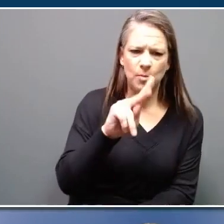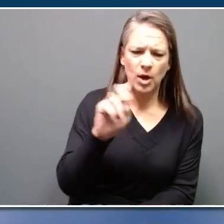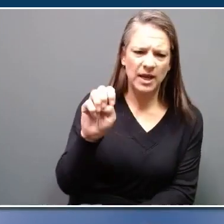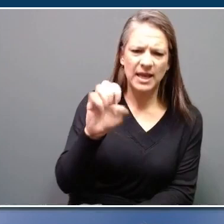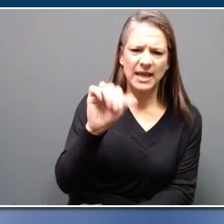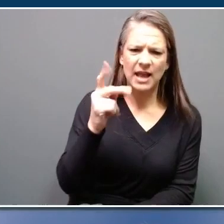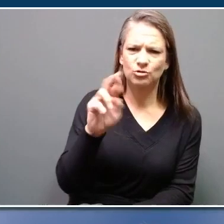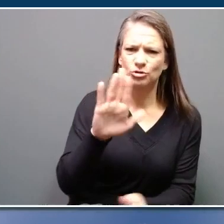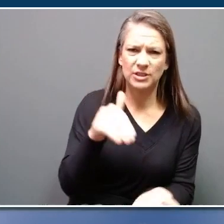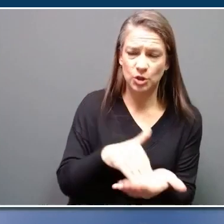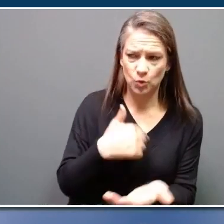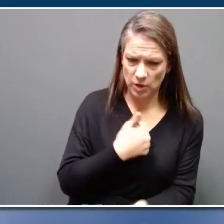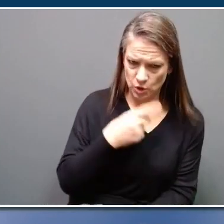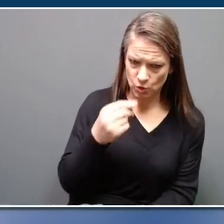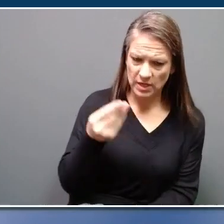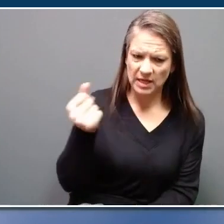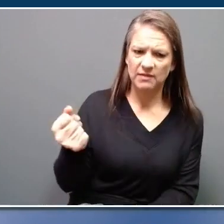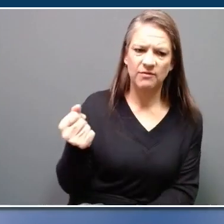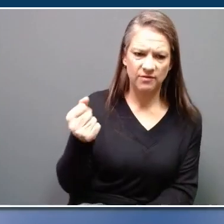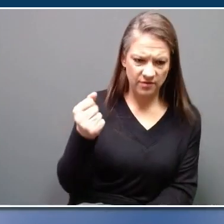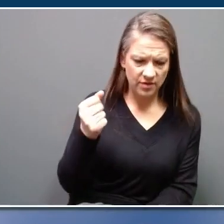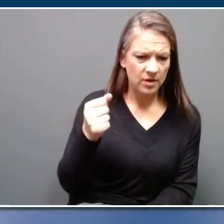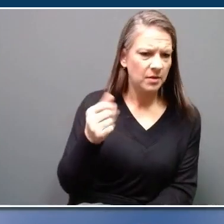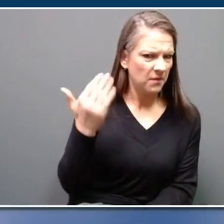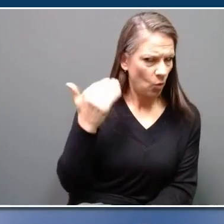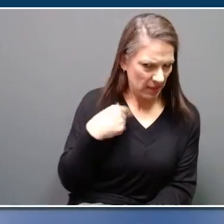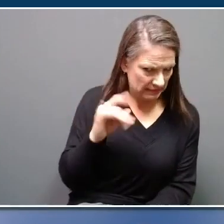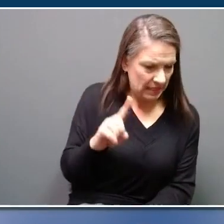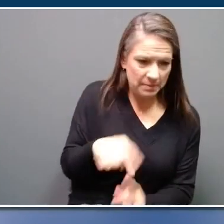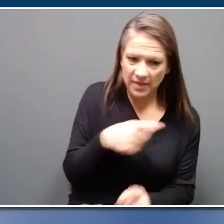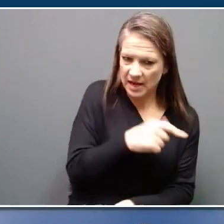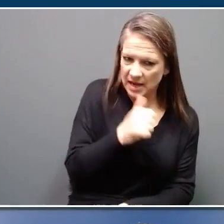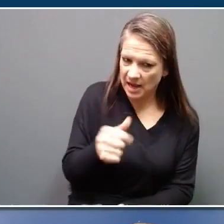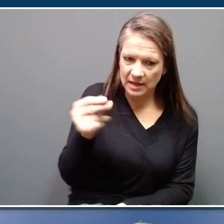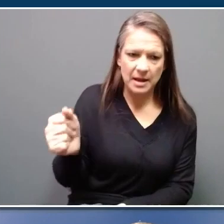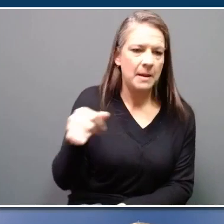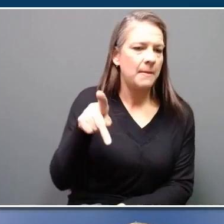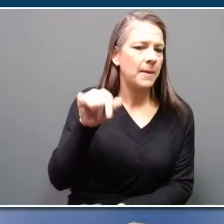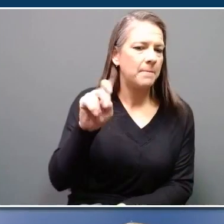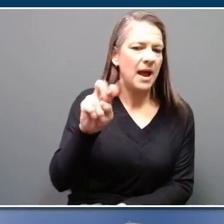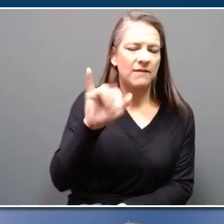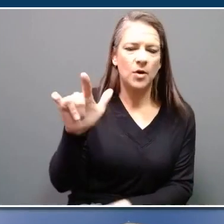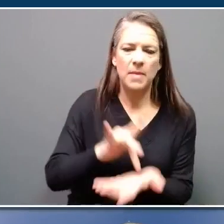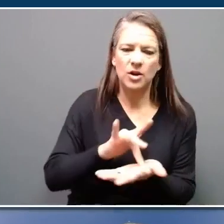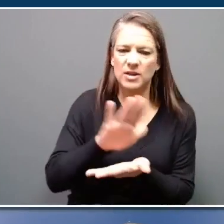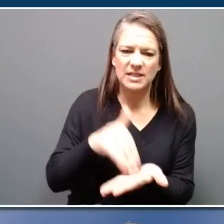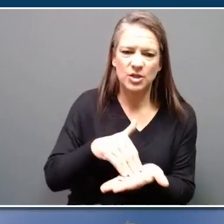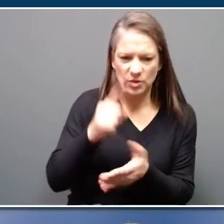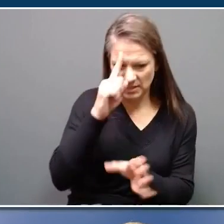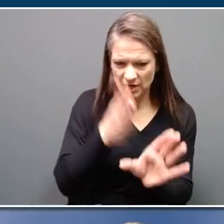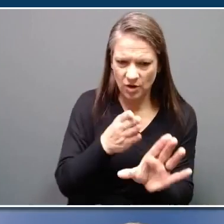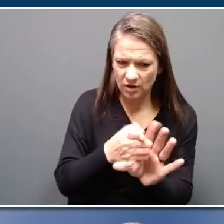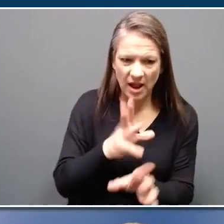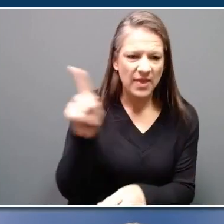year to that and have in the past. They didn't fund the Pikeville Medical Center psychiatric residency. They didn't fund Tim's Law,